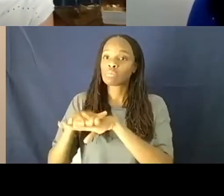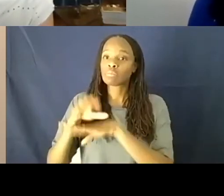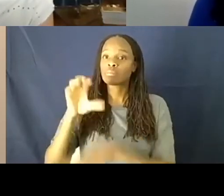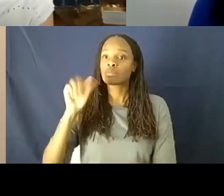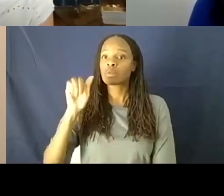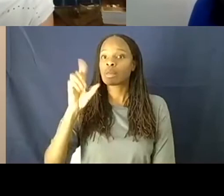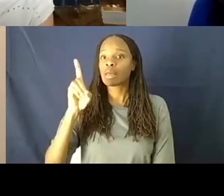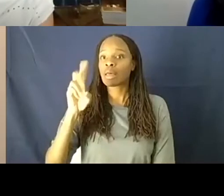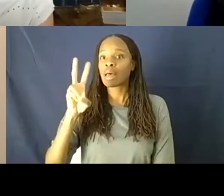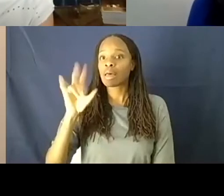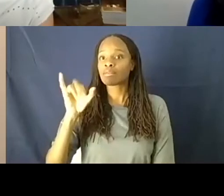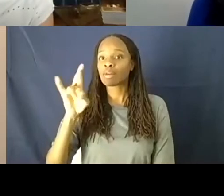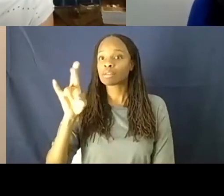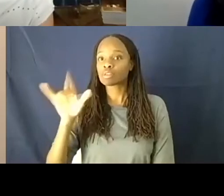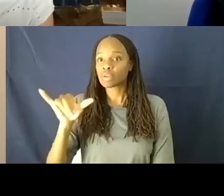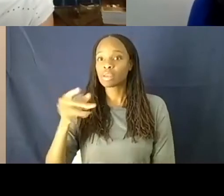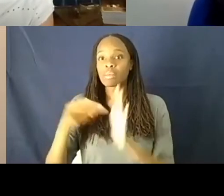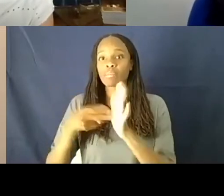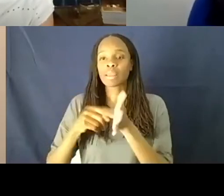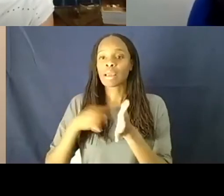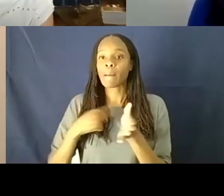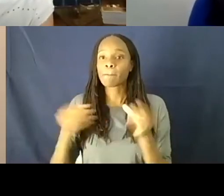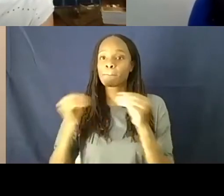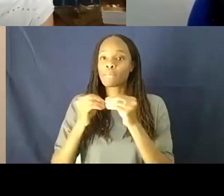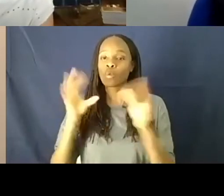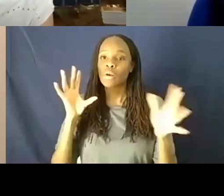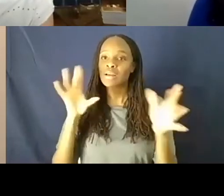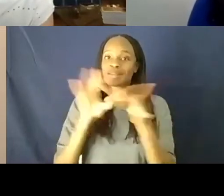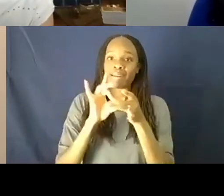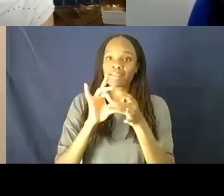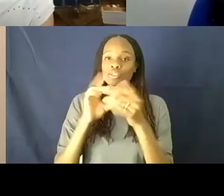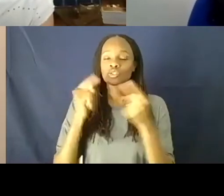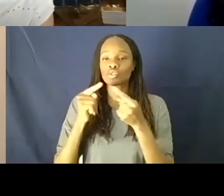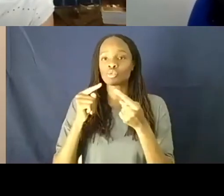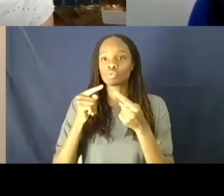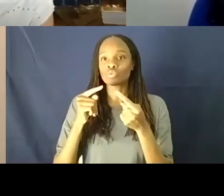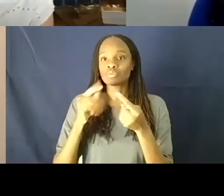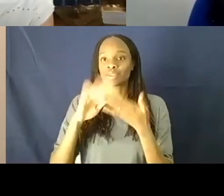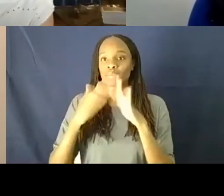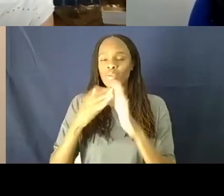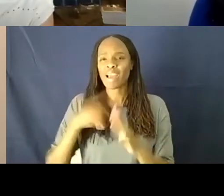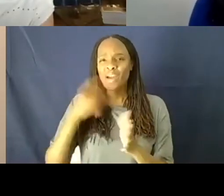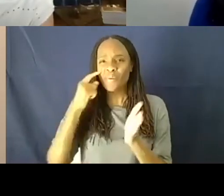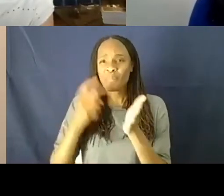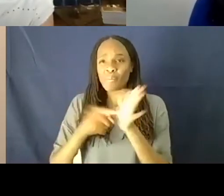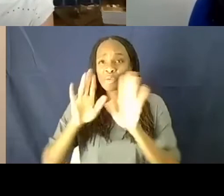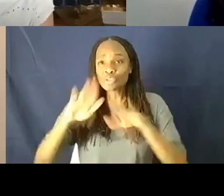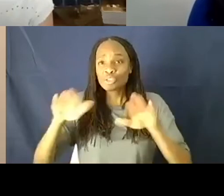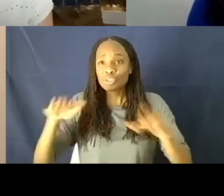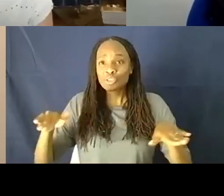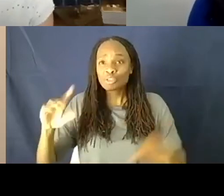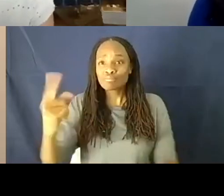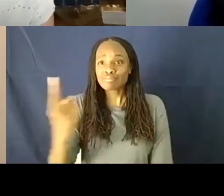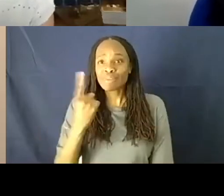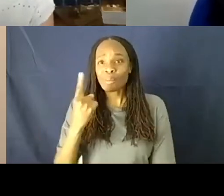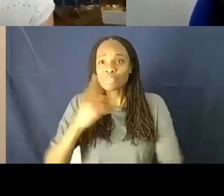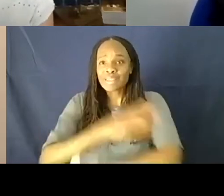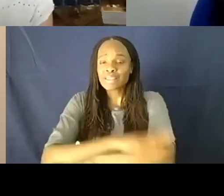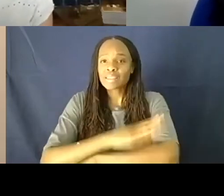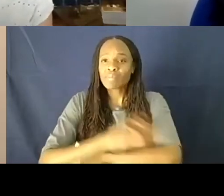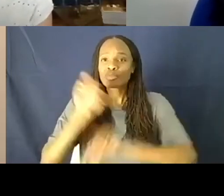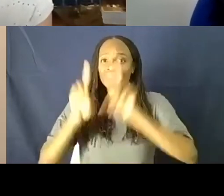the community. I recall children coming up to the table and asking questions, and I recall people